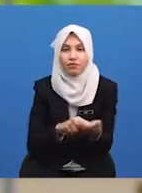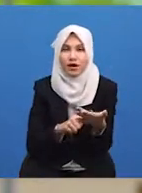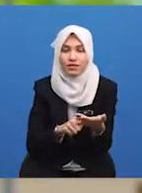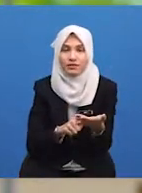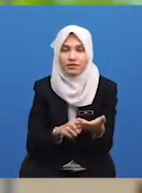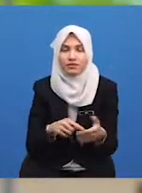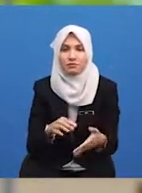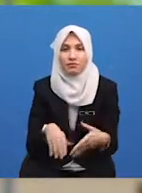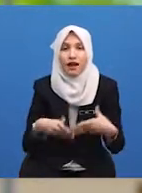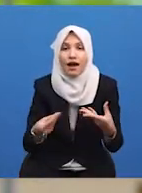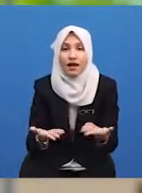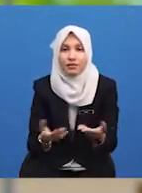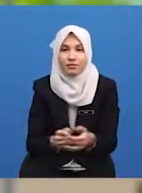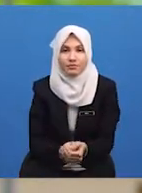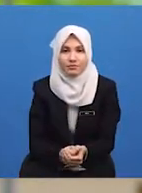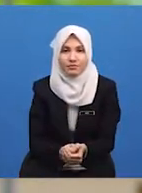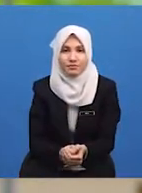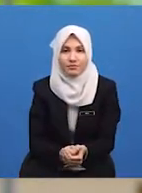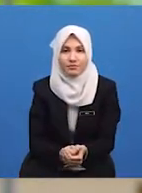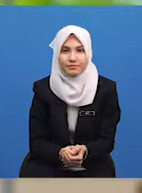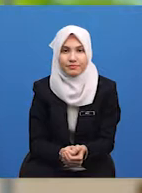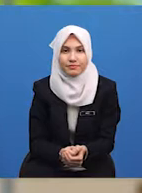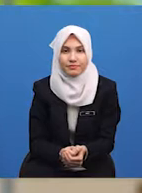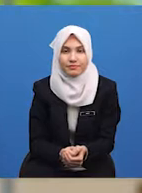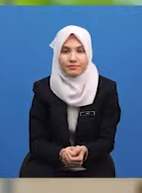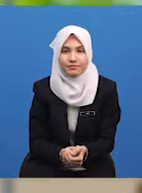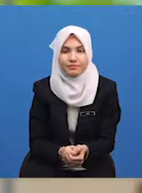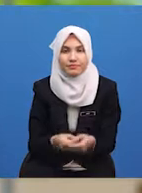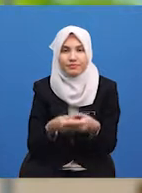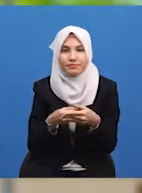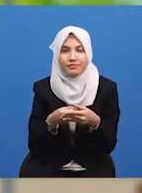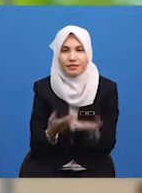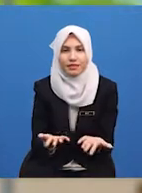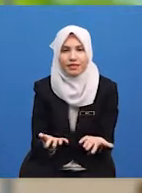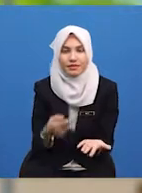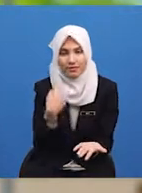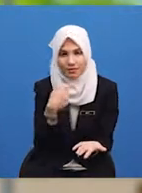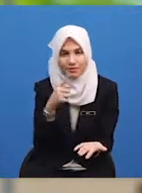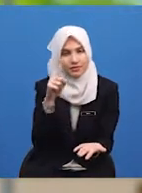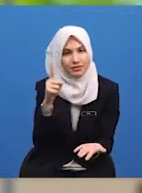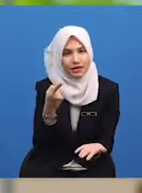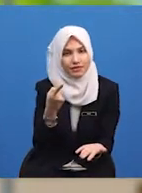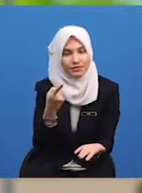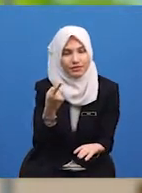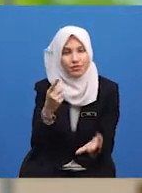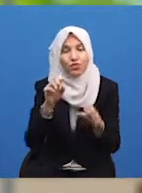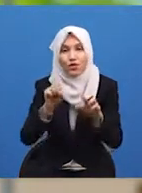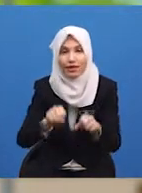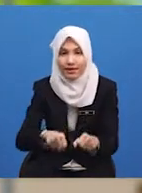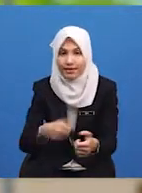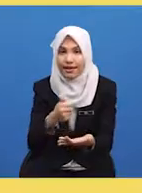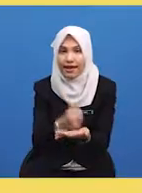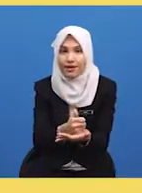If they can't help you, tell someone else. Don't keep it to yourself, okay?